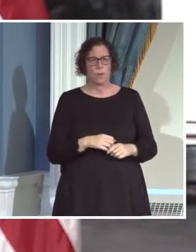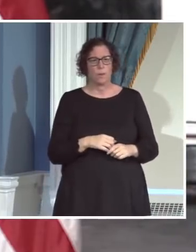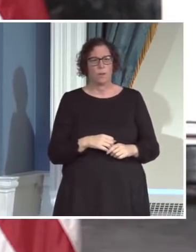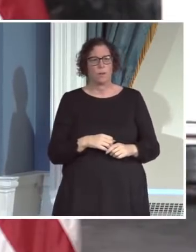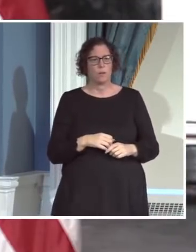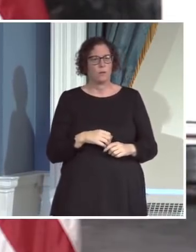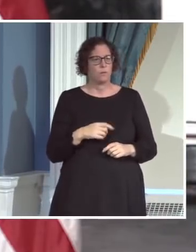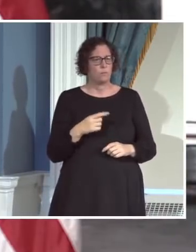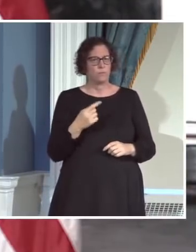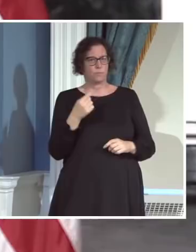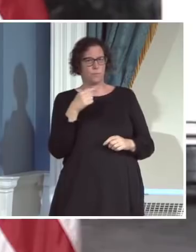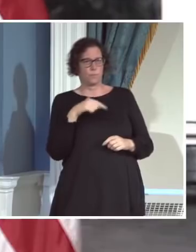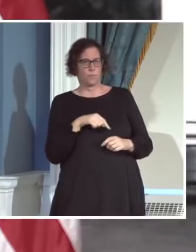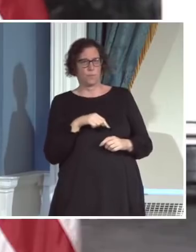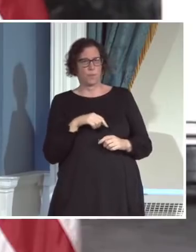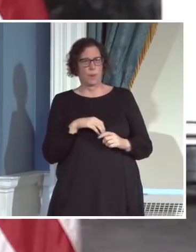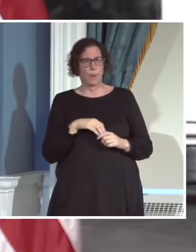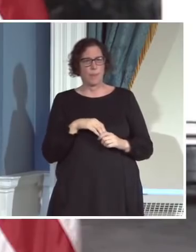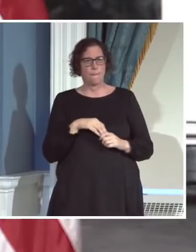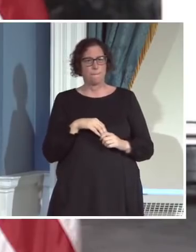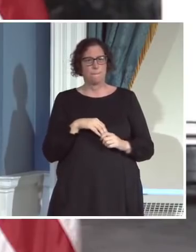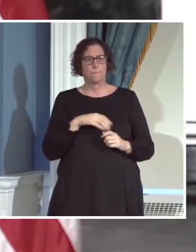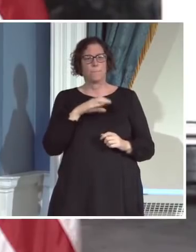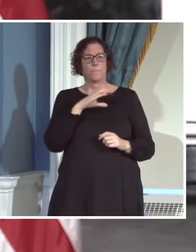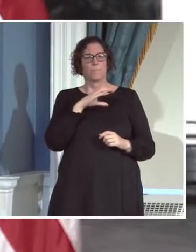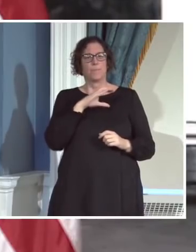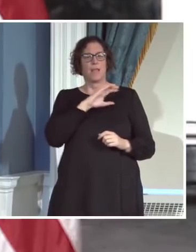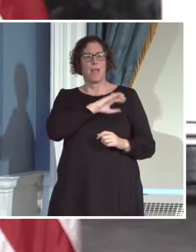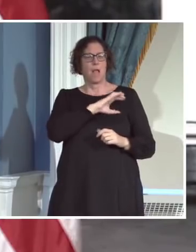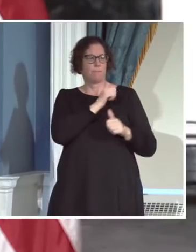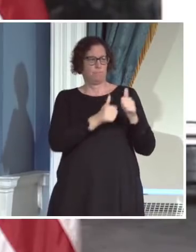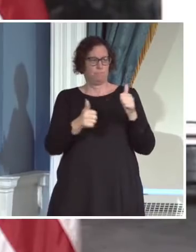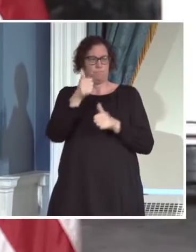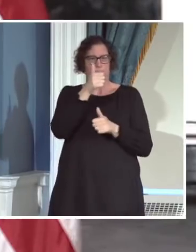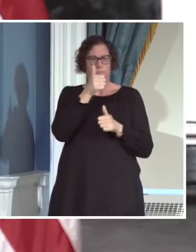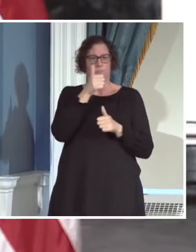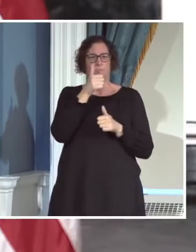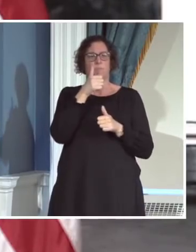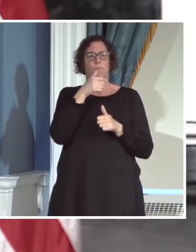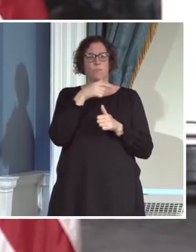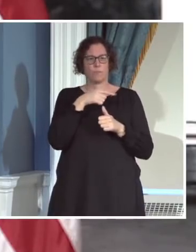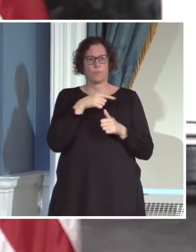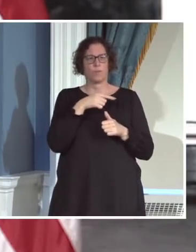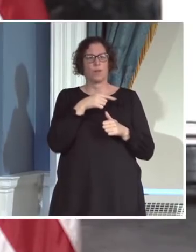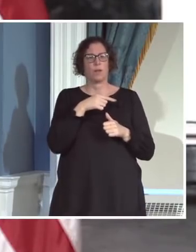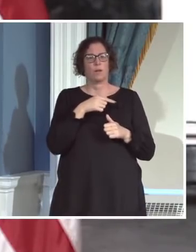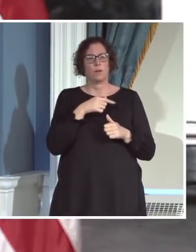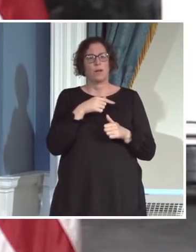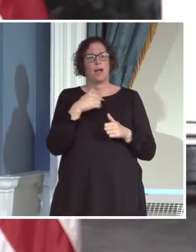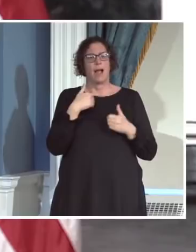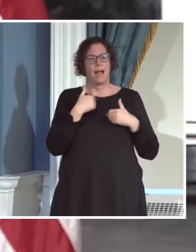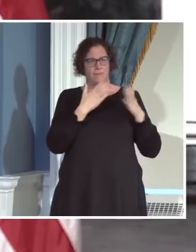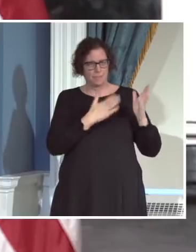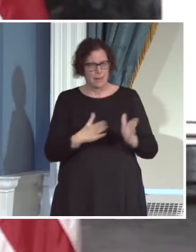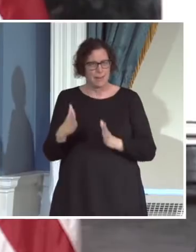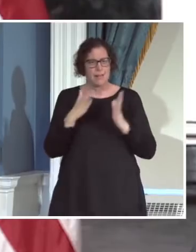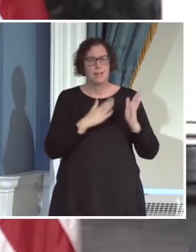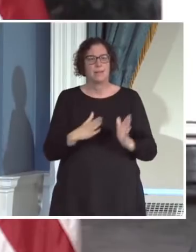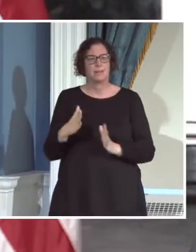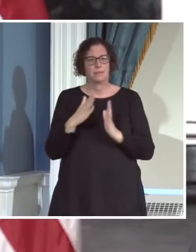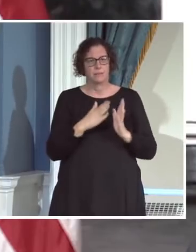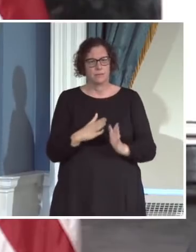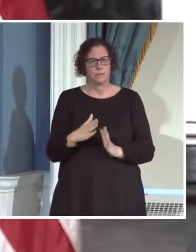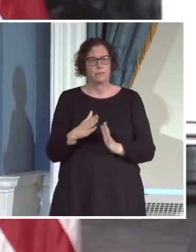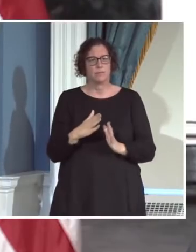of using Rumsey as one example of a hospital that serves a lot of